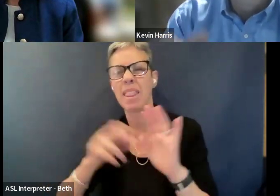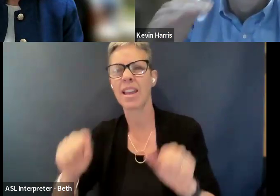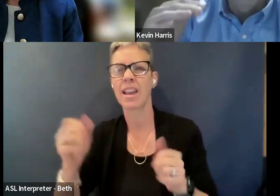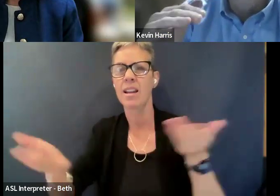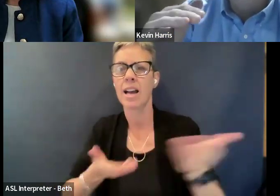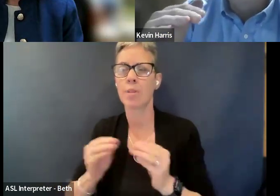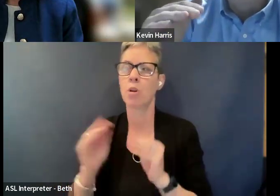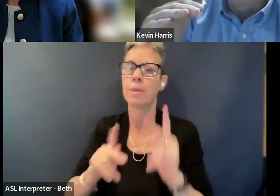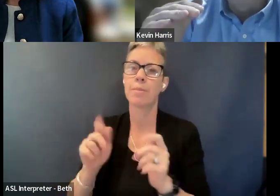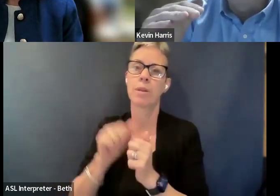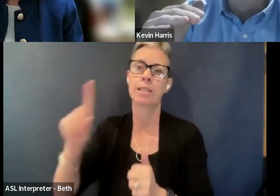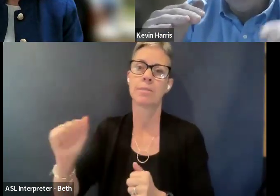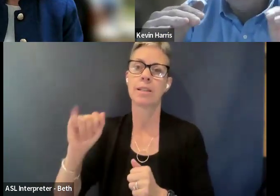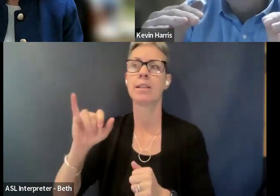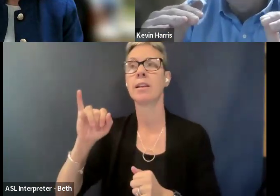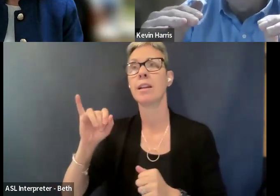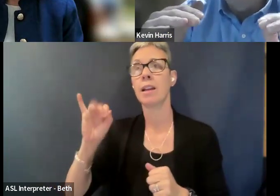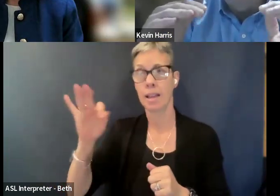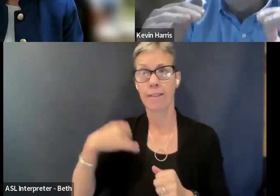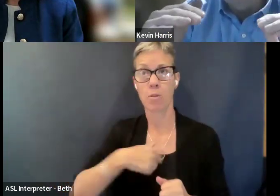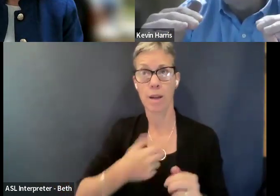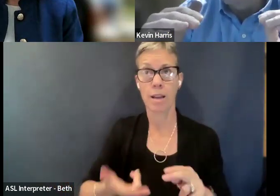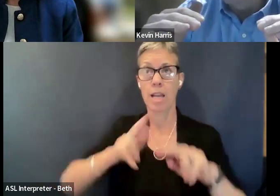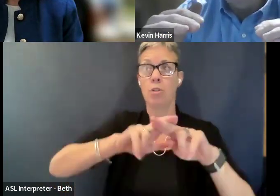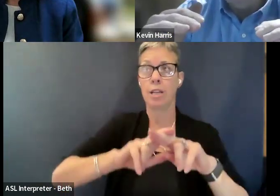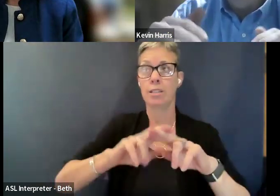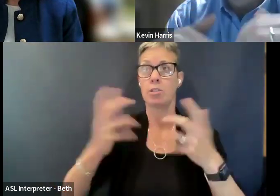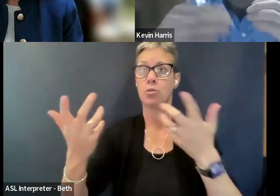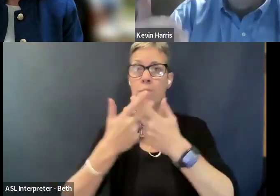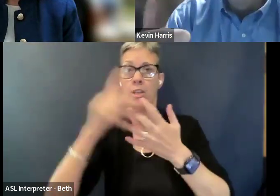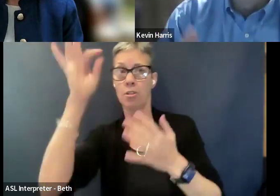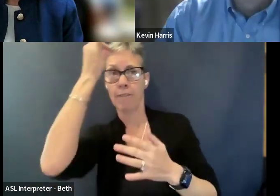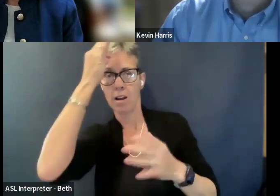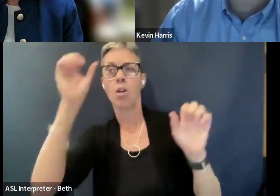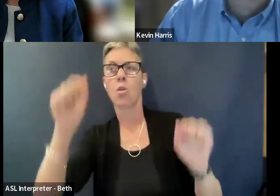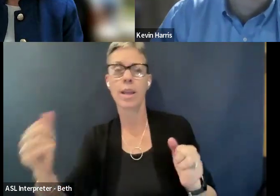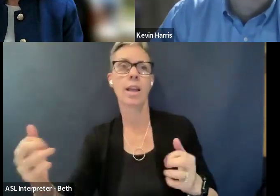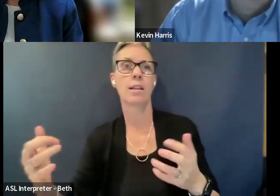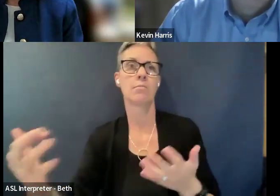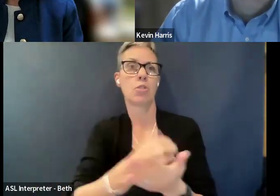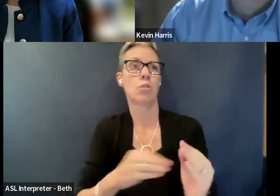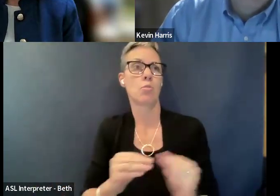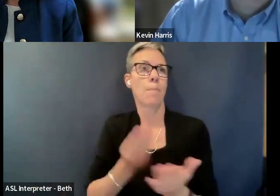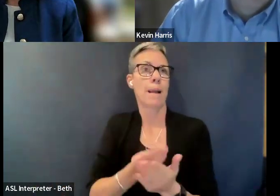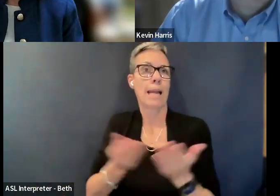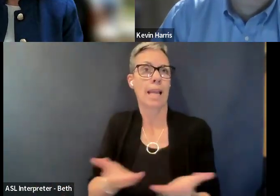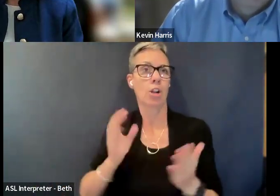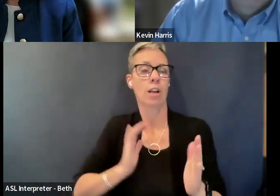level, if we raise that to meet the federal match, we can bring in more funds to the state and then use those funds to